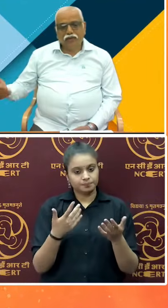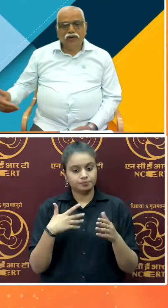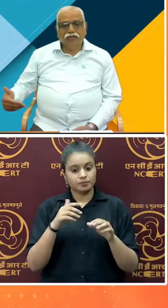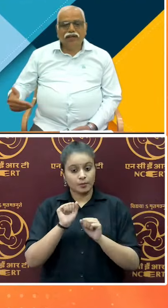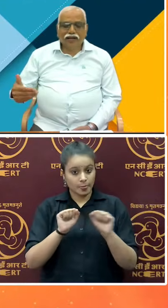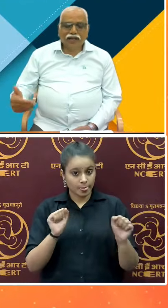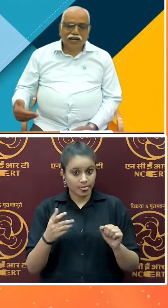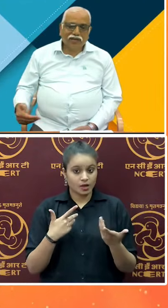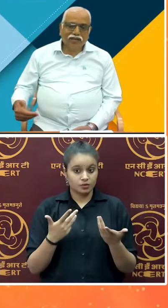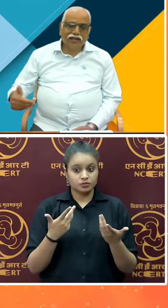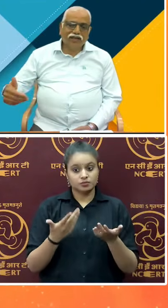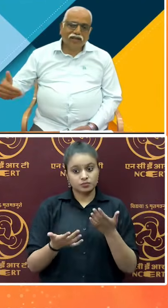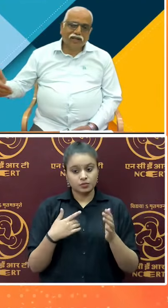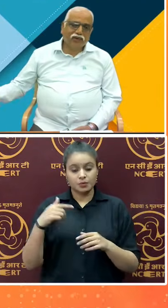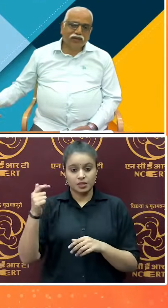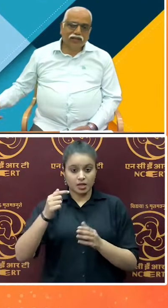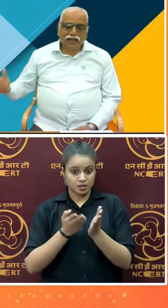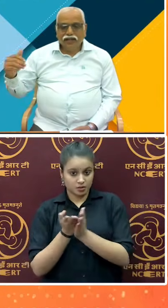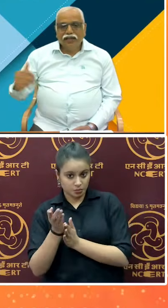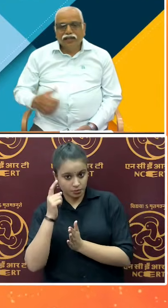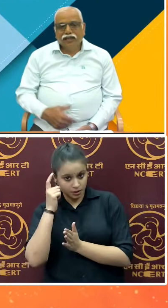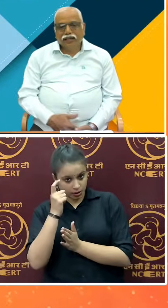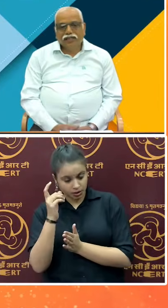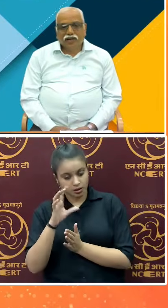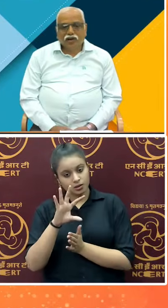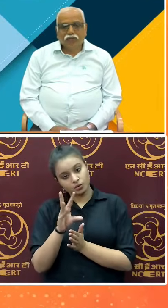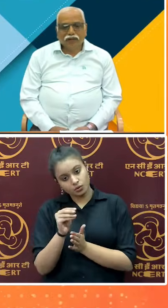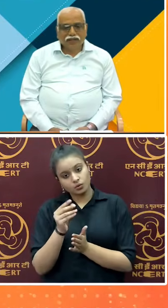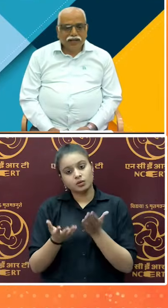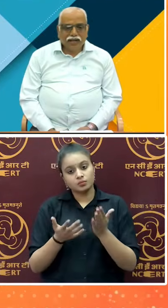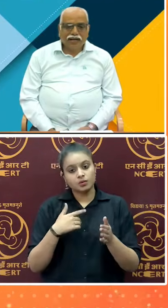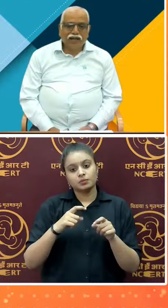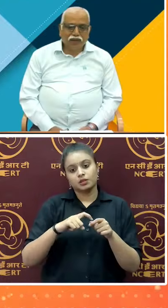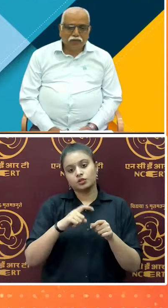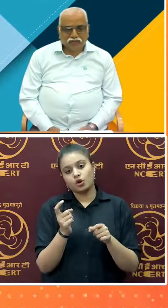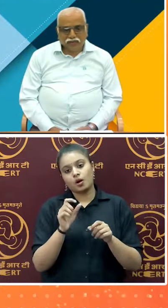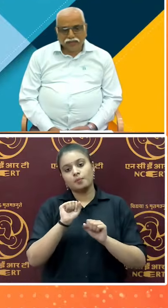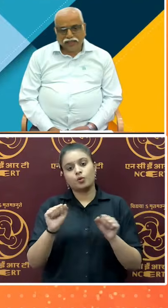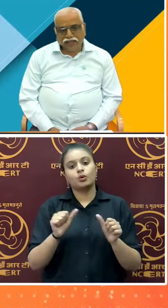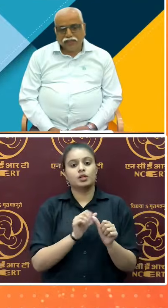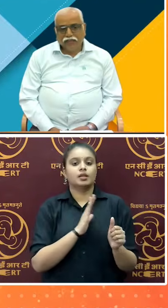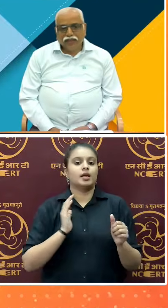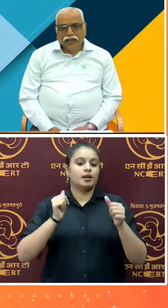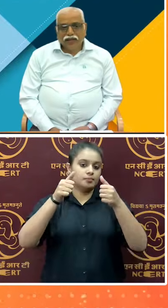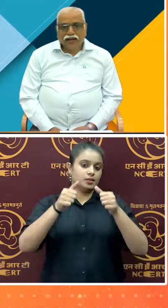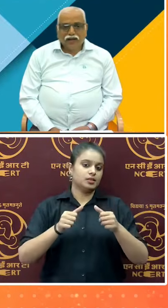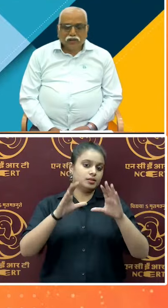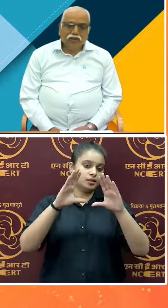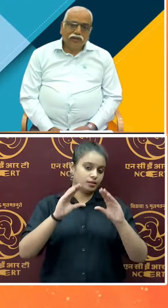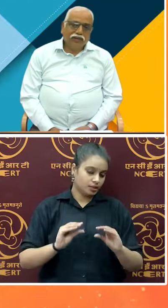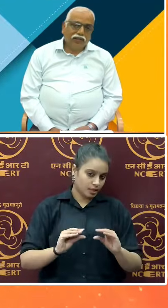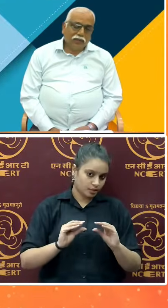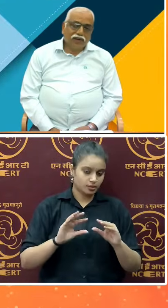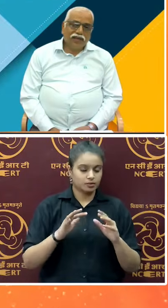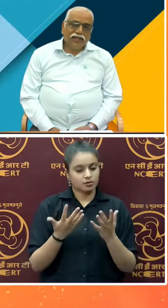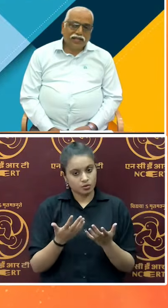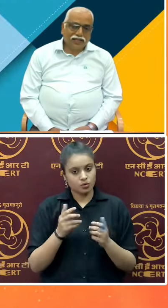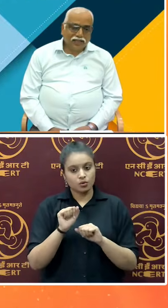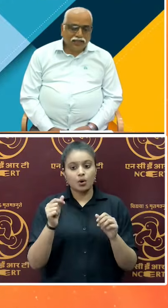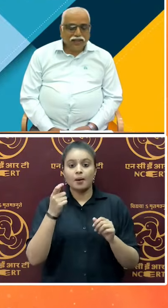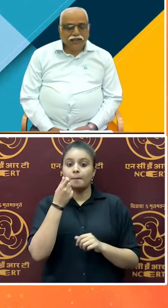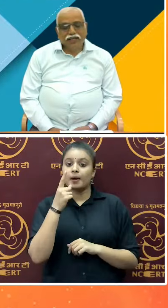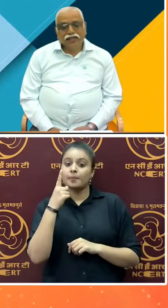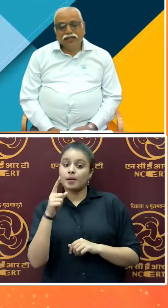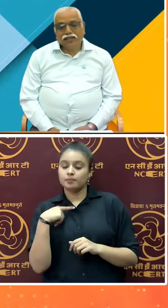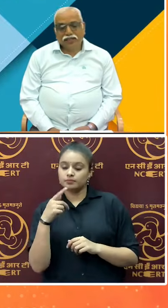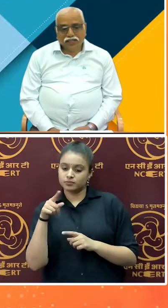being pulled by their negative thoughts, and therefore there is a drop in their academic performances. And also the parents can